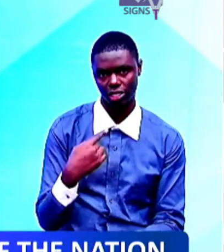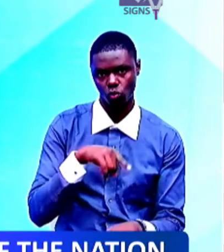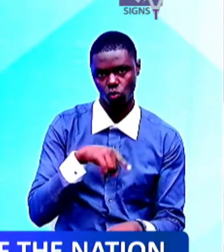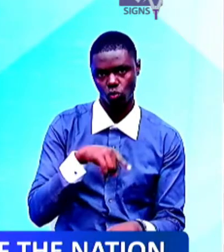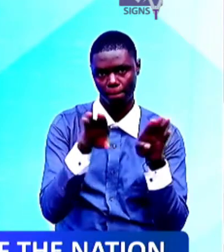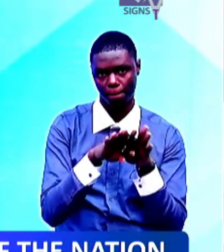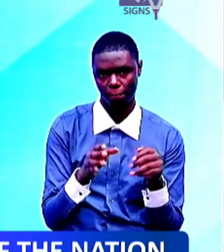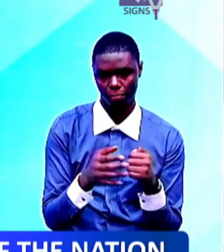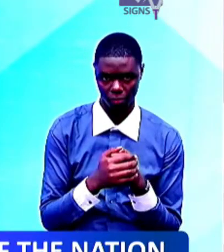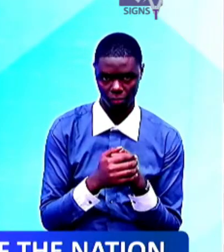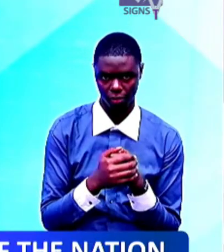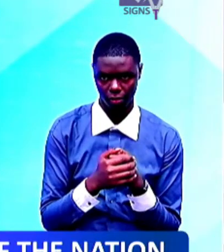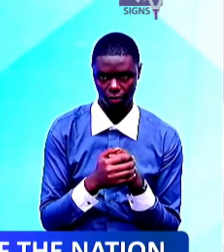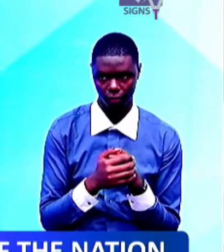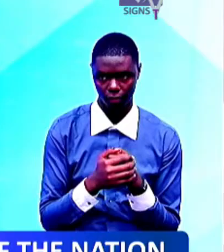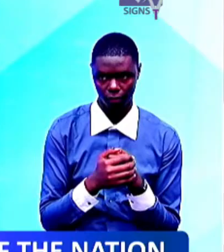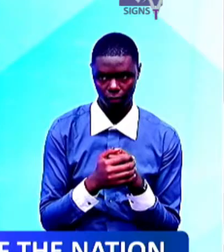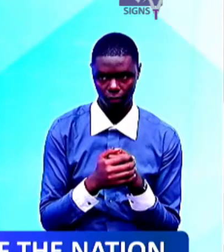The greatest